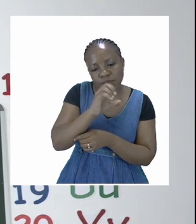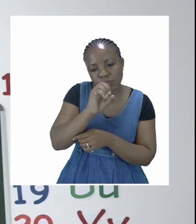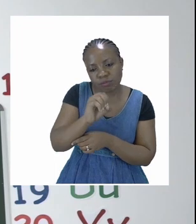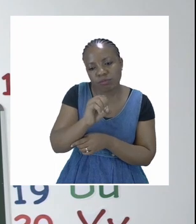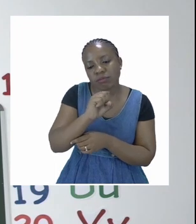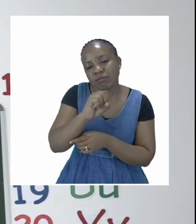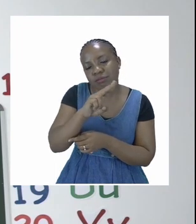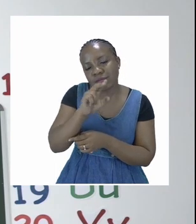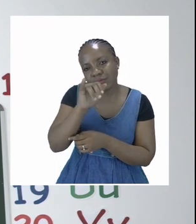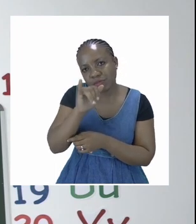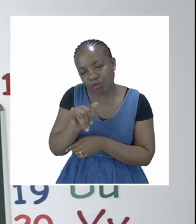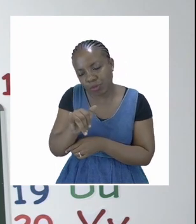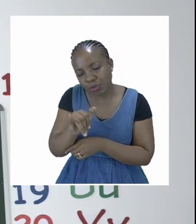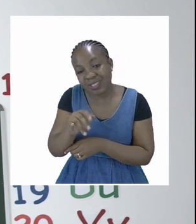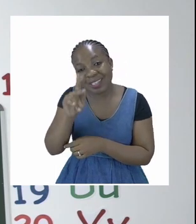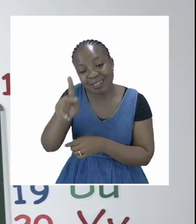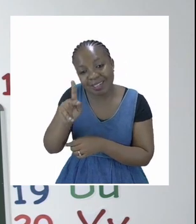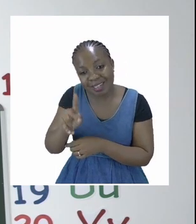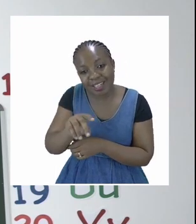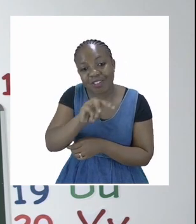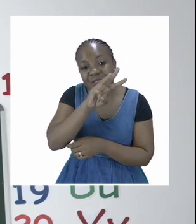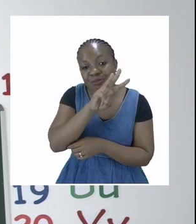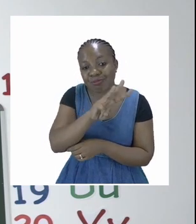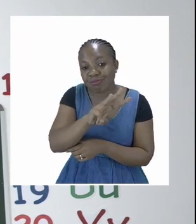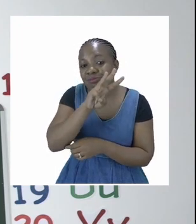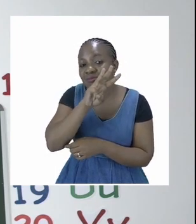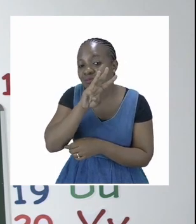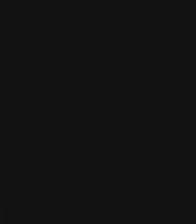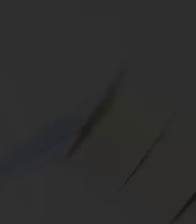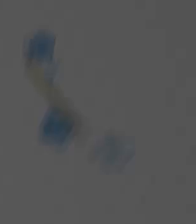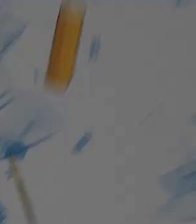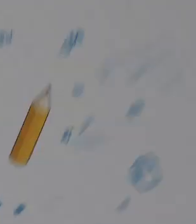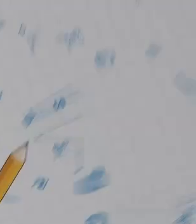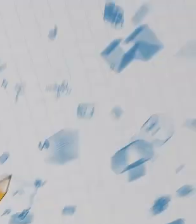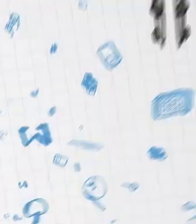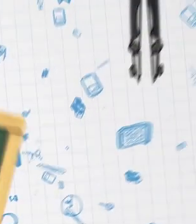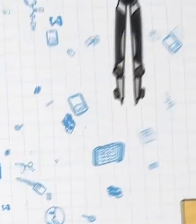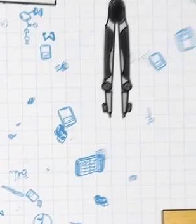our website, Zoshi Online.